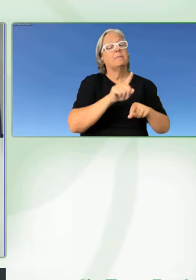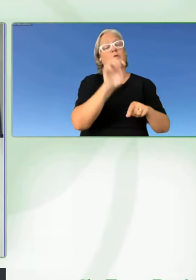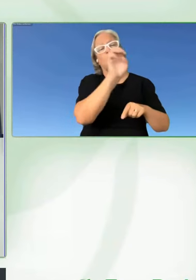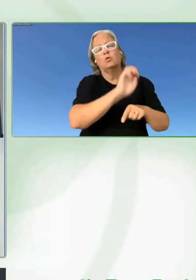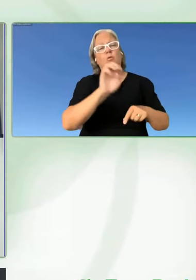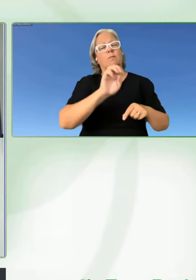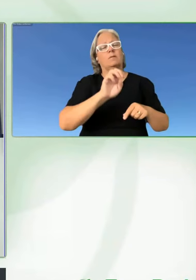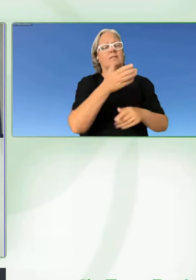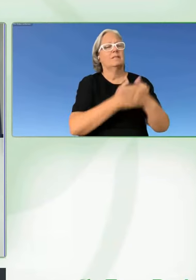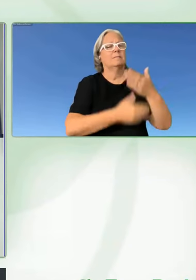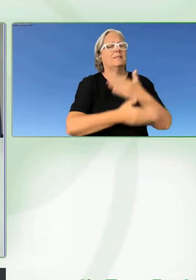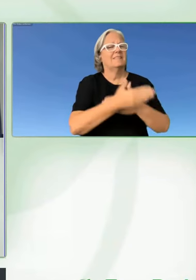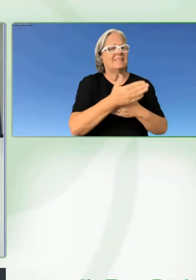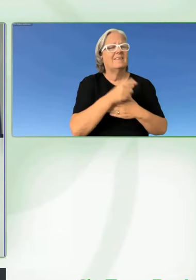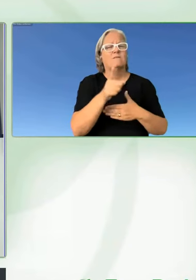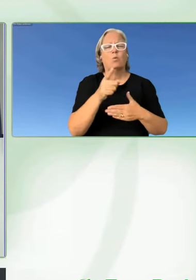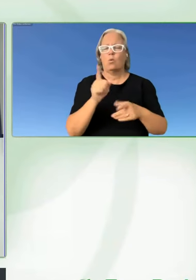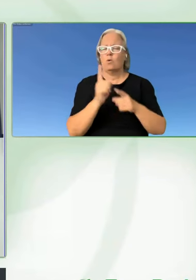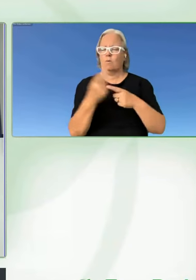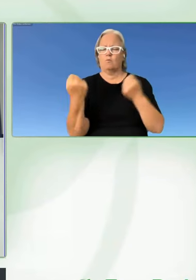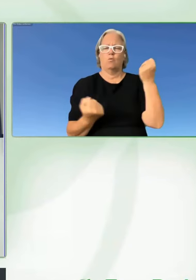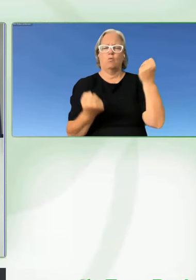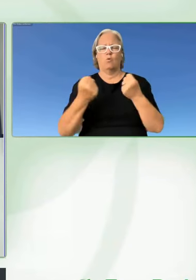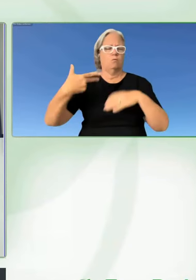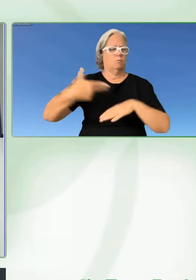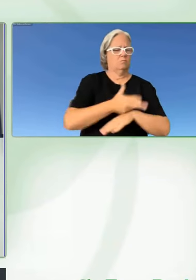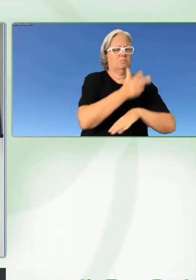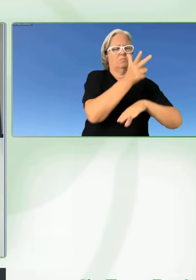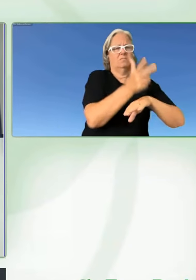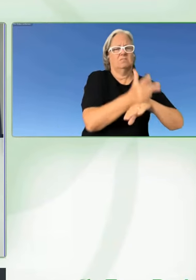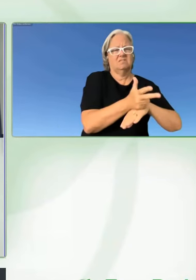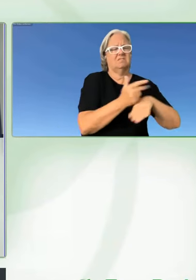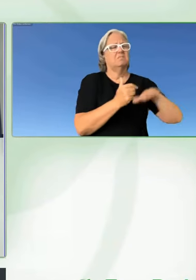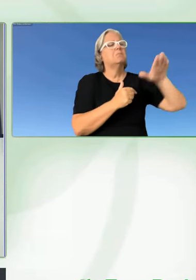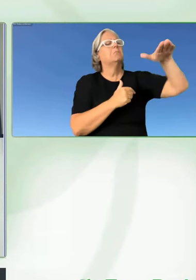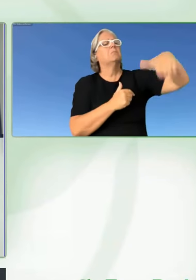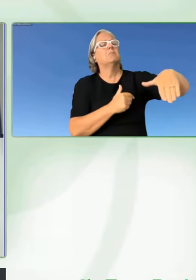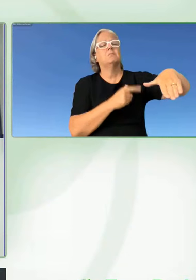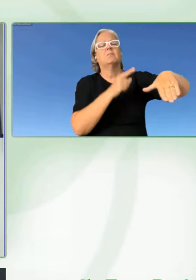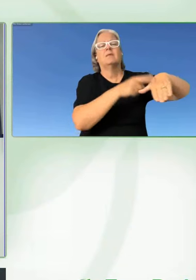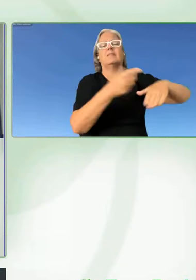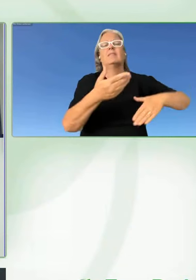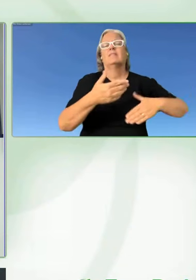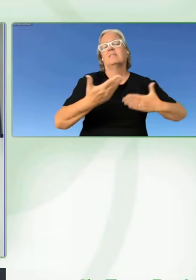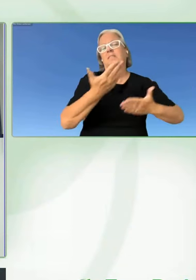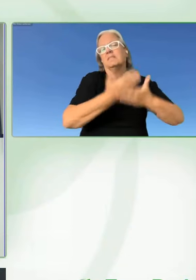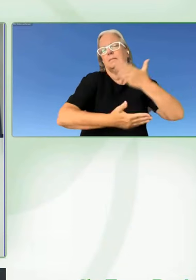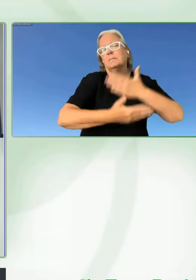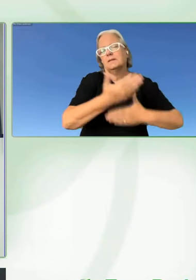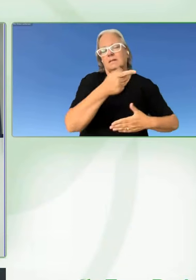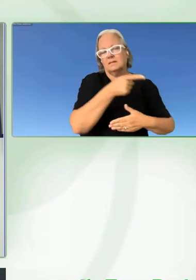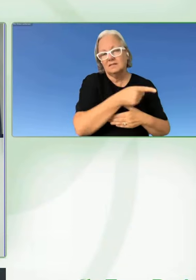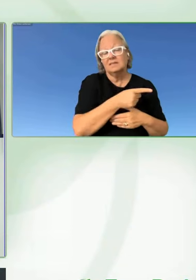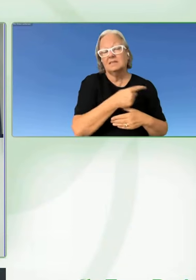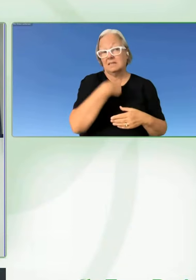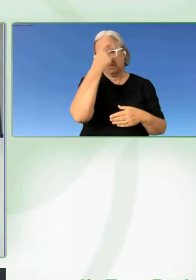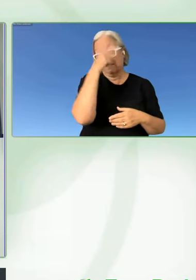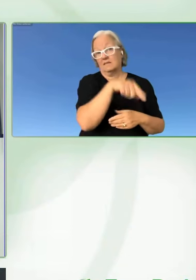parking card for persons with disabilities. We think it's a big step for all disability